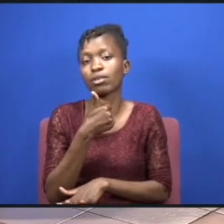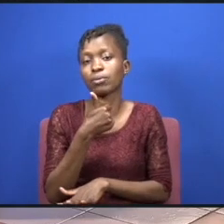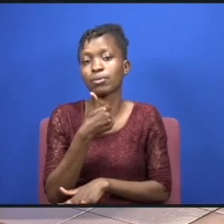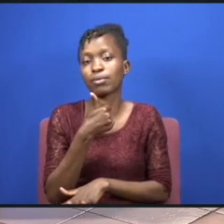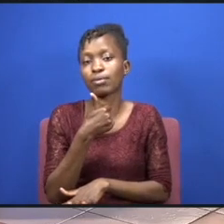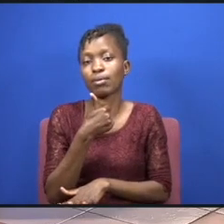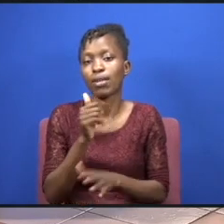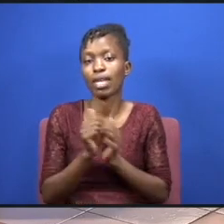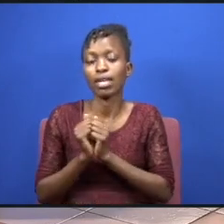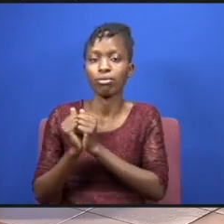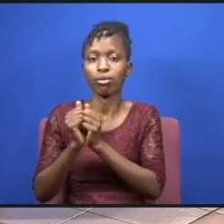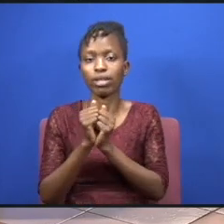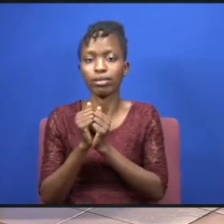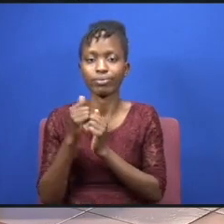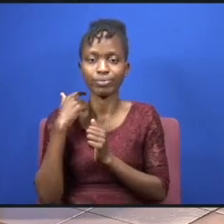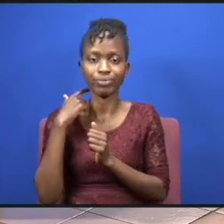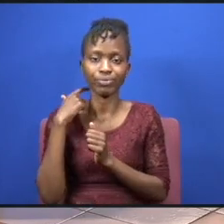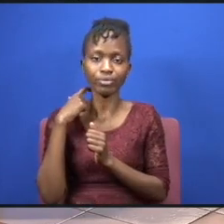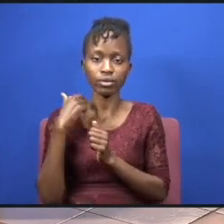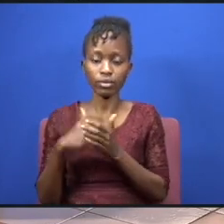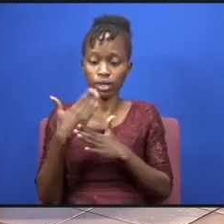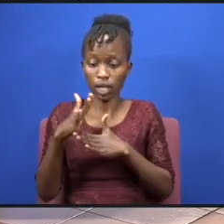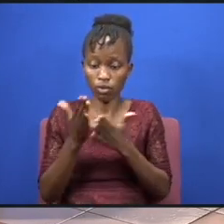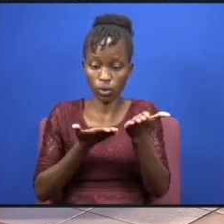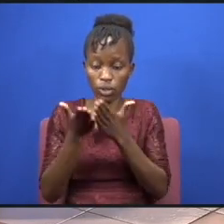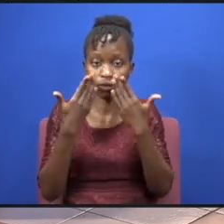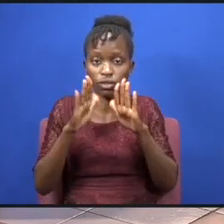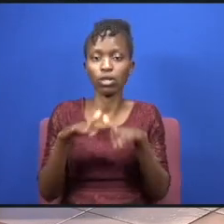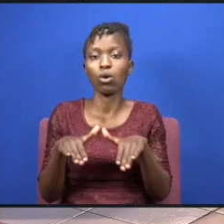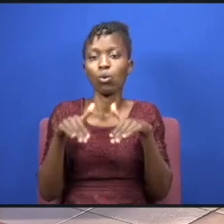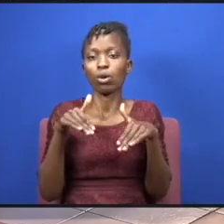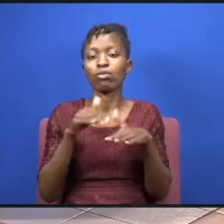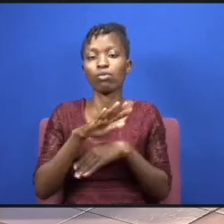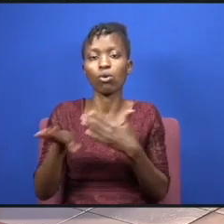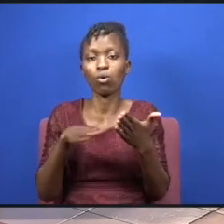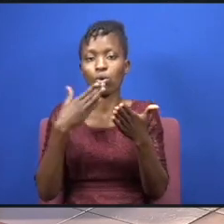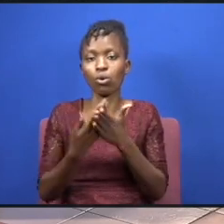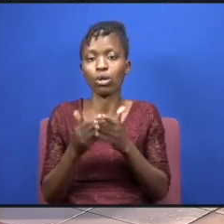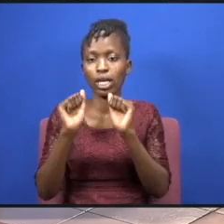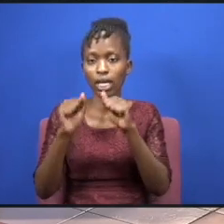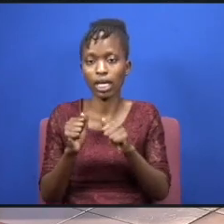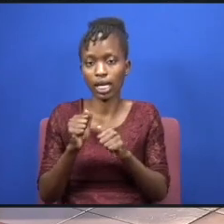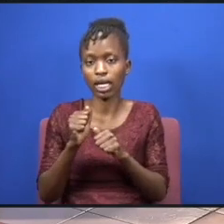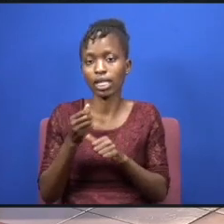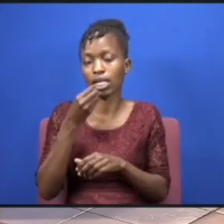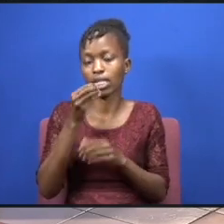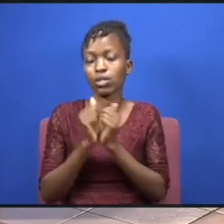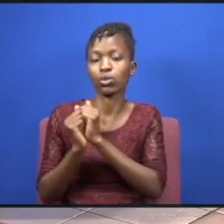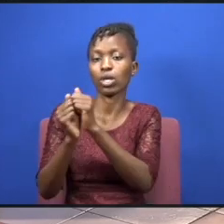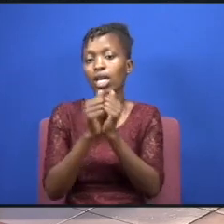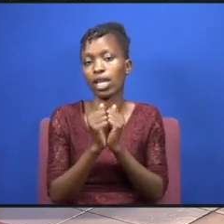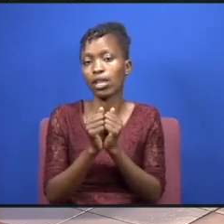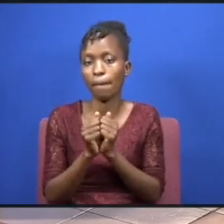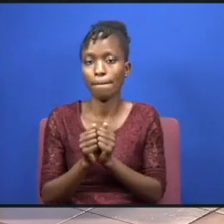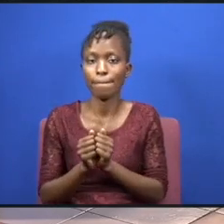emblems together. Kindly, when you have been served, wait on us so that we can share together at the appropriate